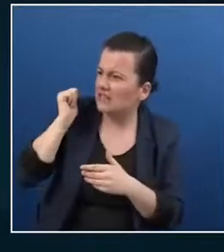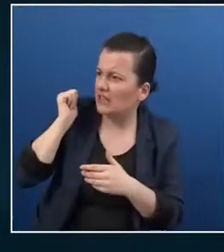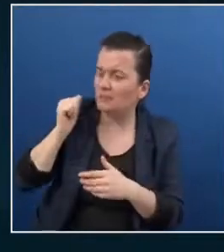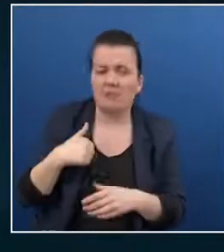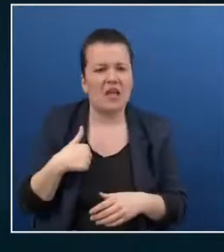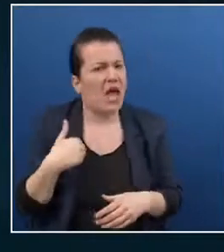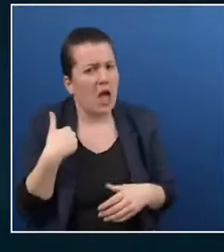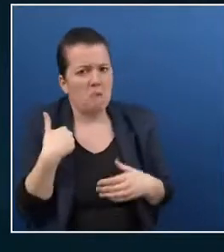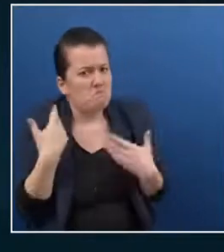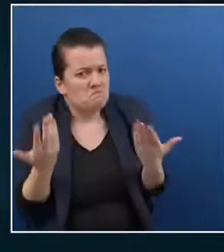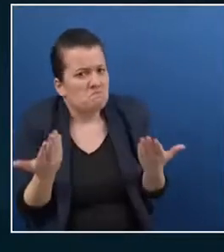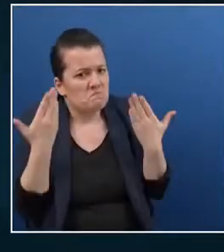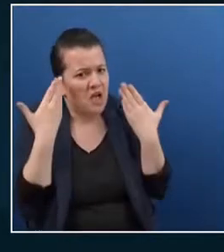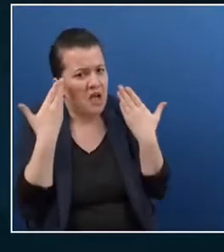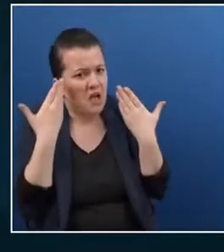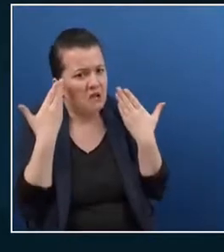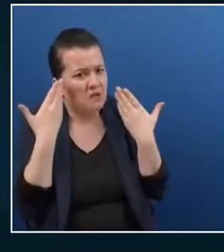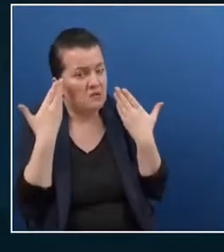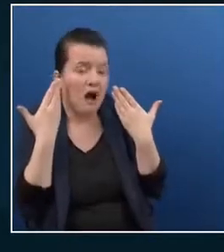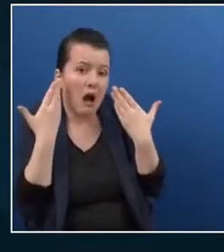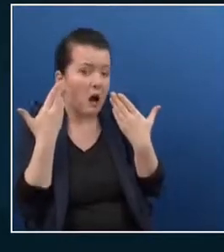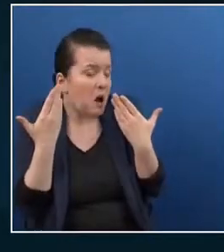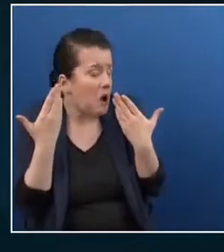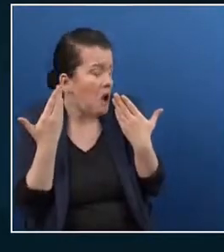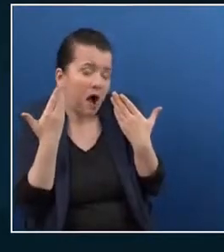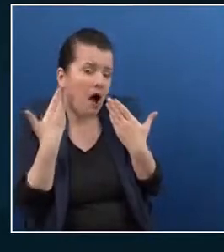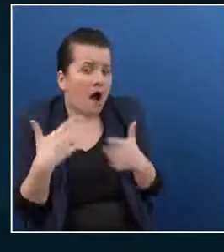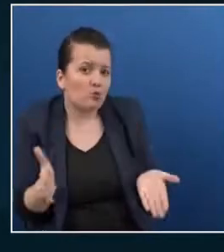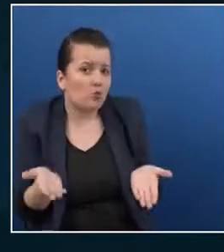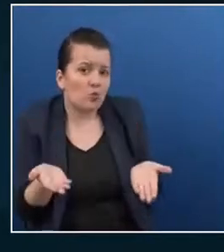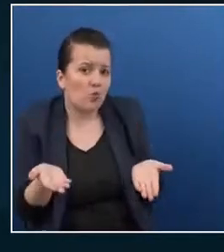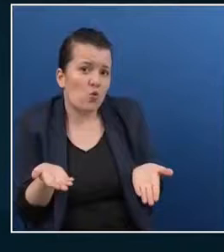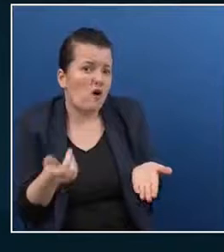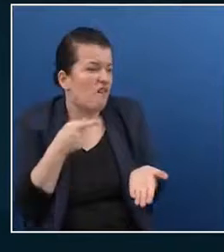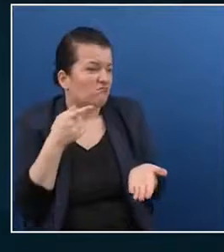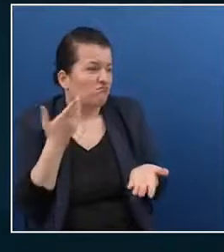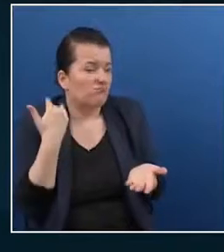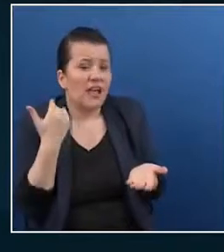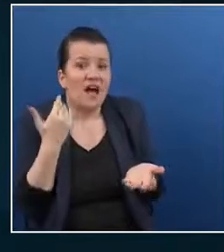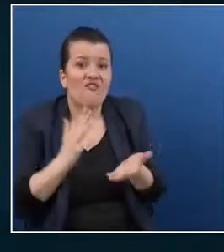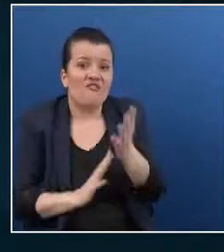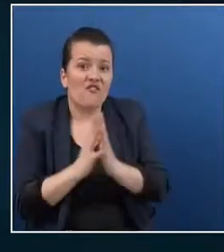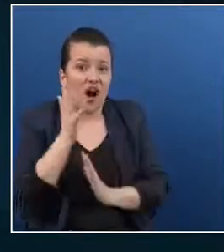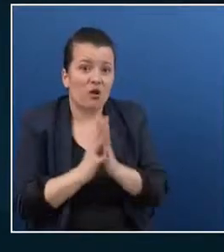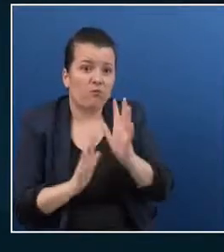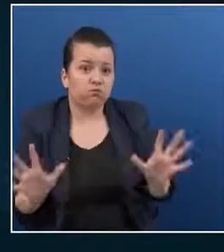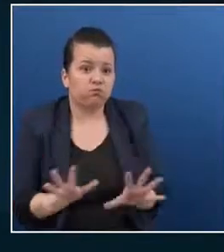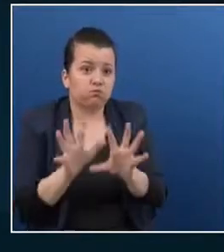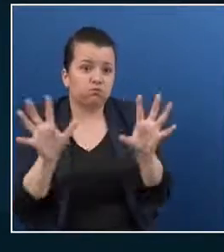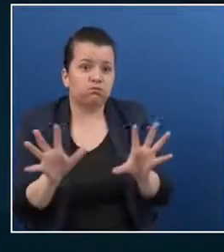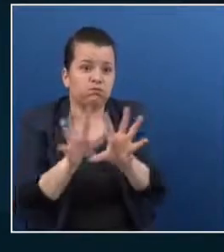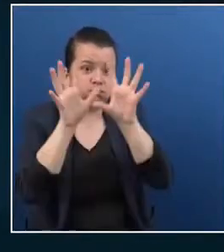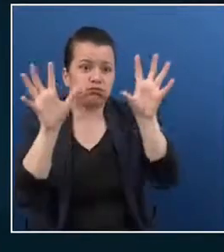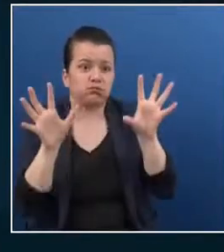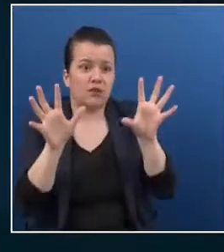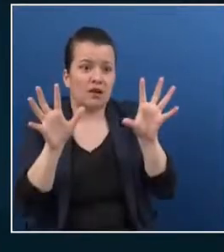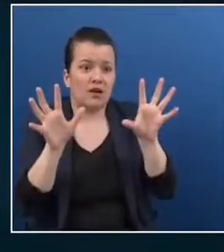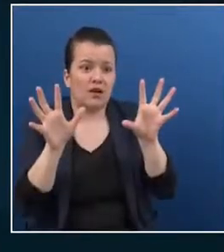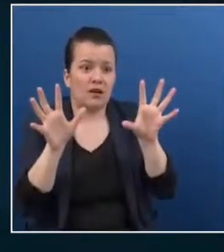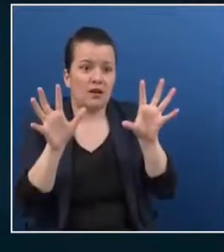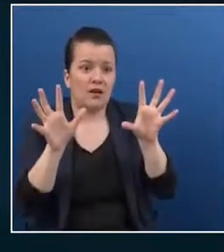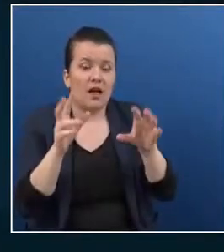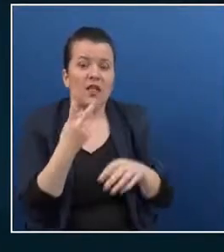why. I don't know why. I mean, that fire was out for 20 minutes before your bells went